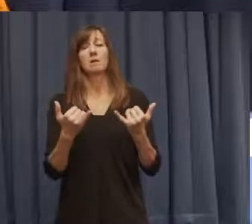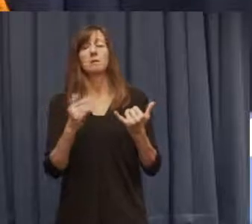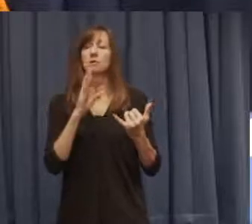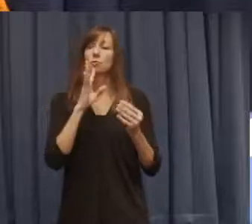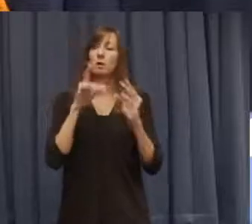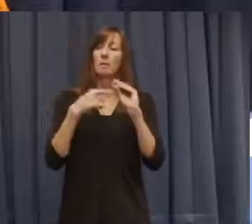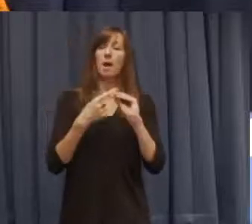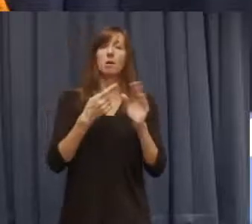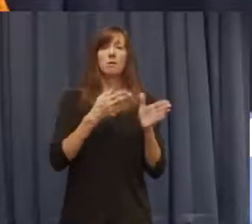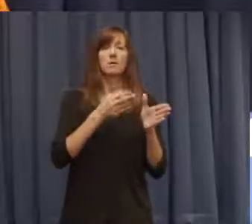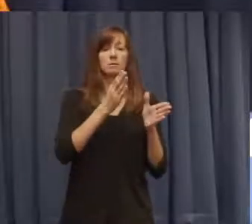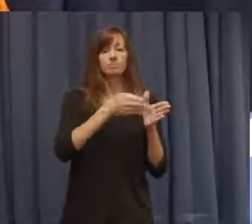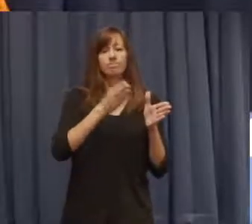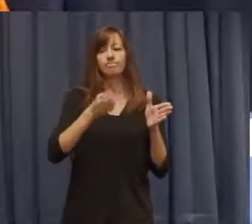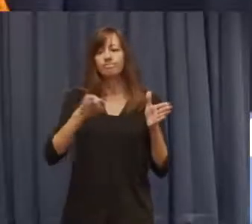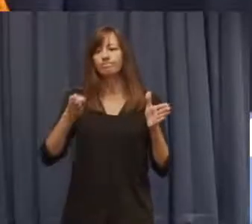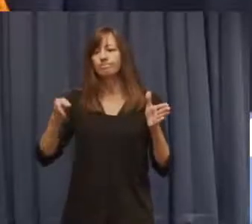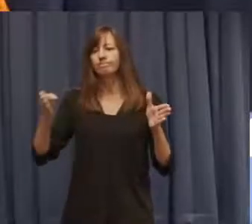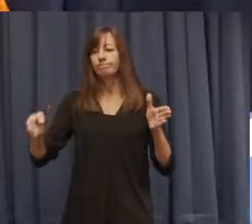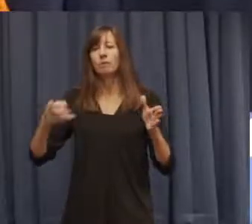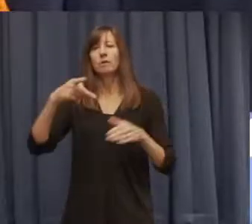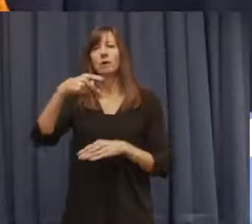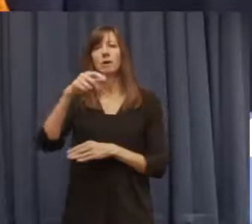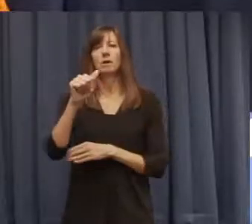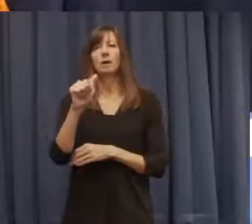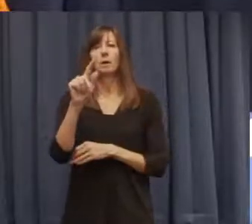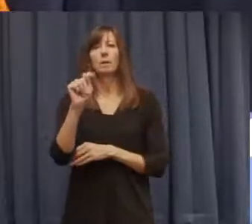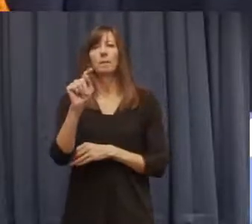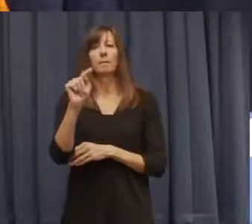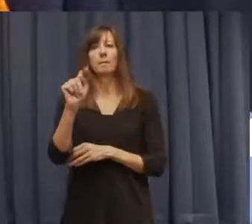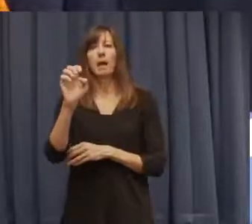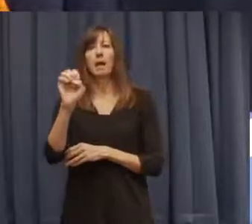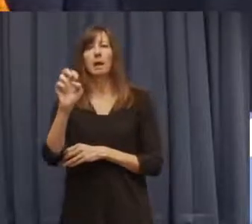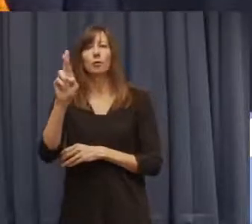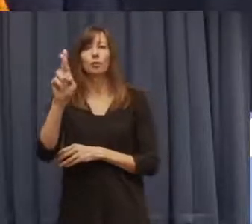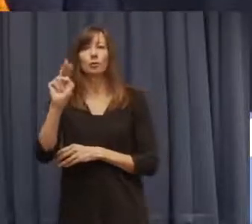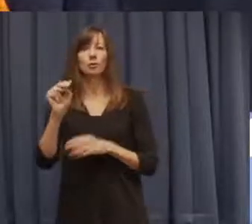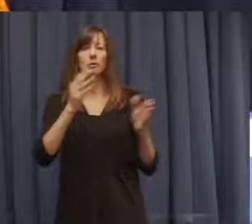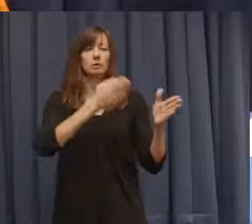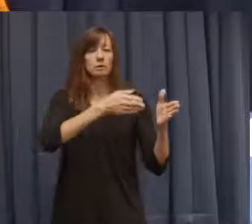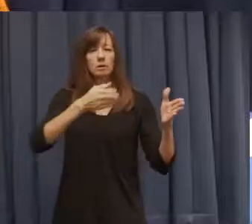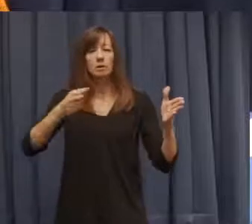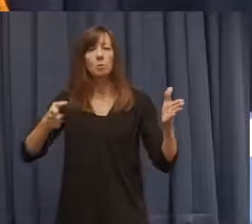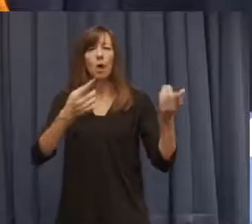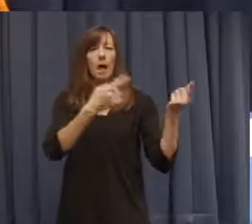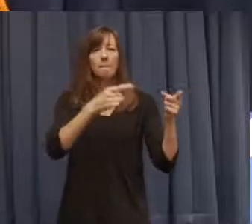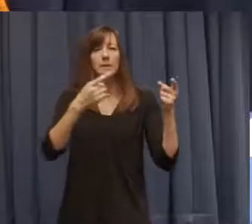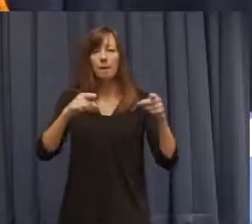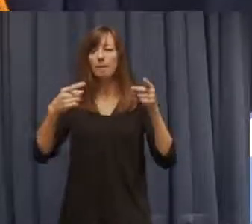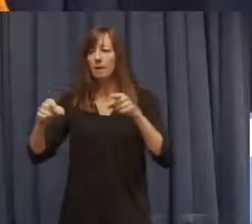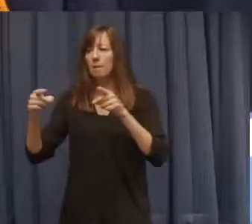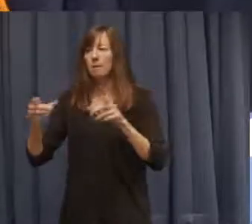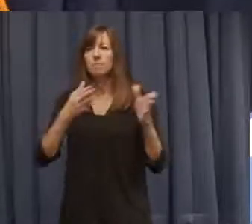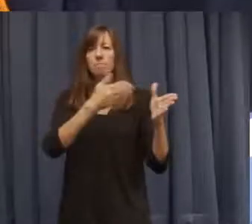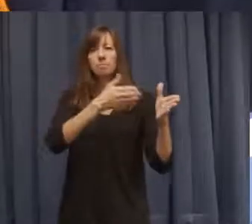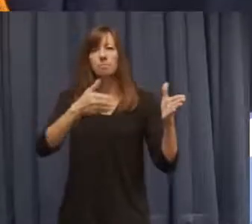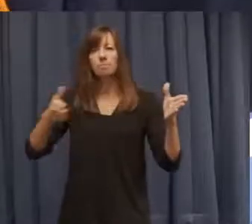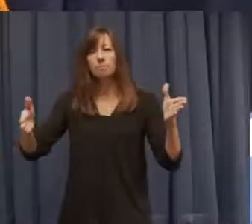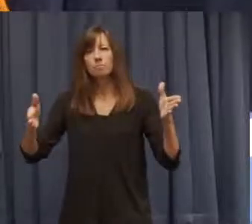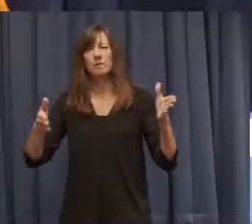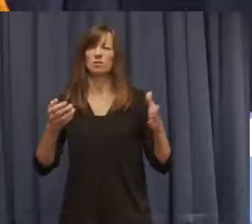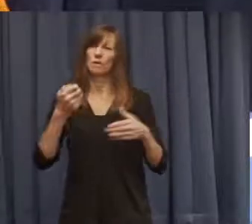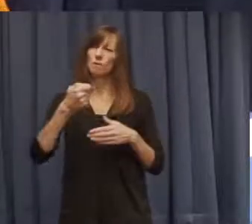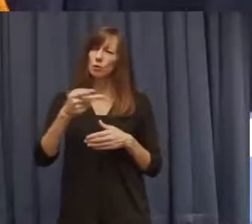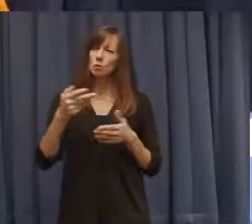It's a pretty consistent pattern that there are a few points of great risk. And these are not new. These are ones that we've